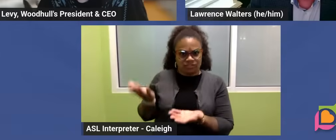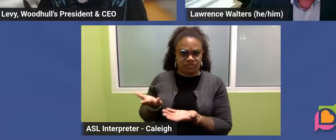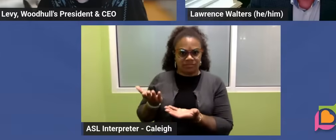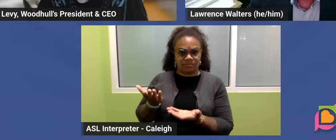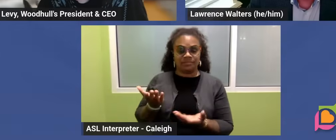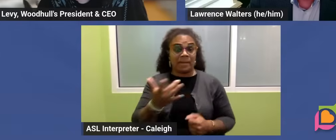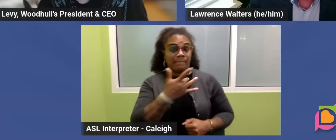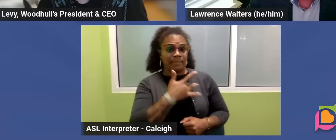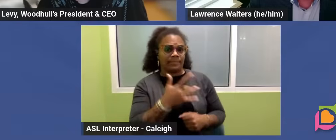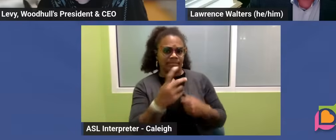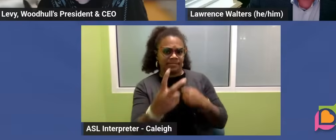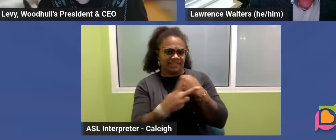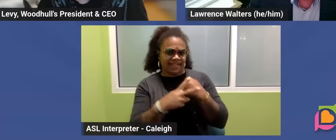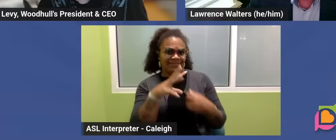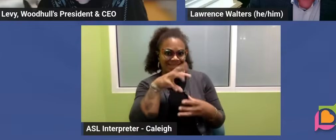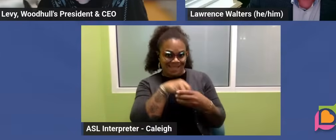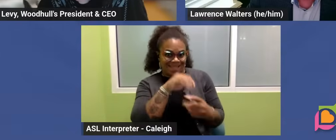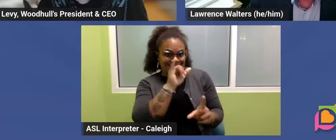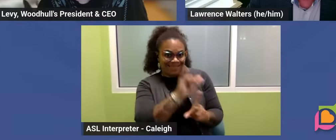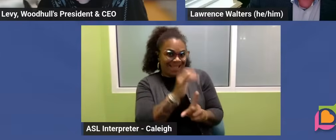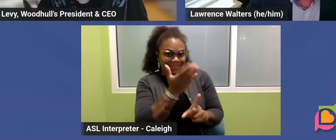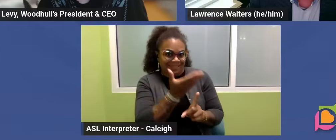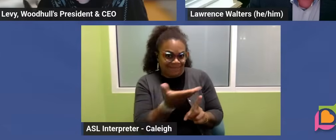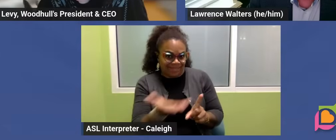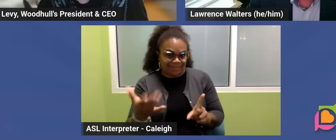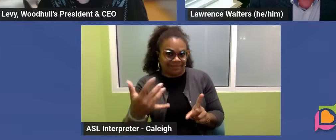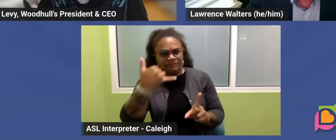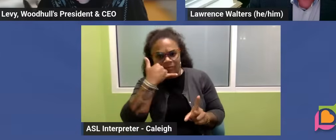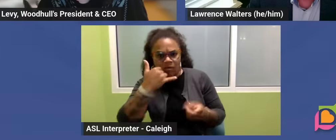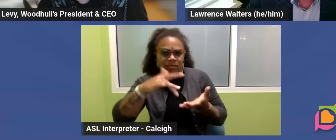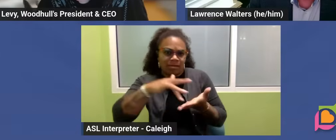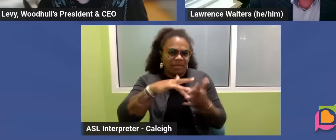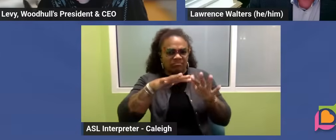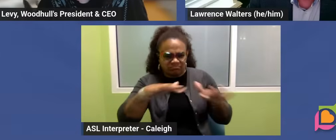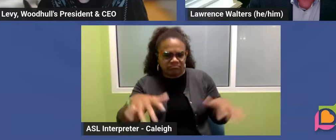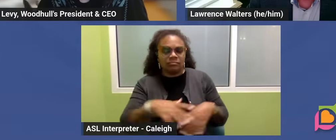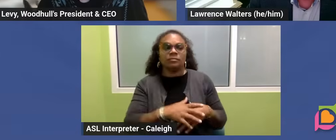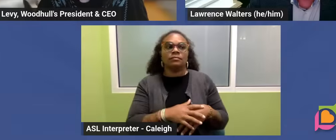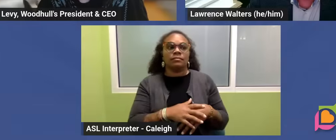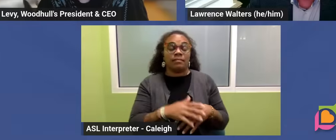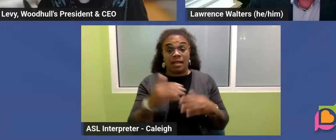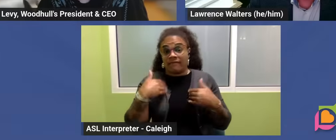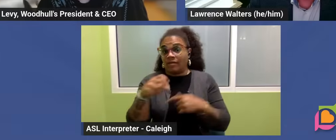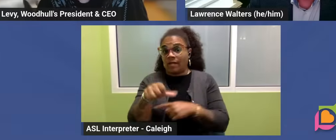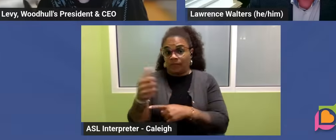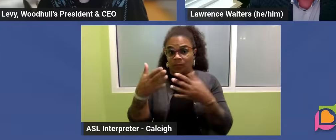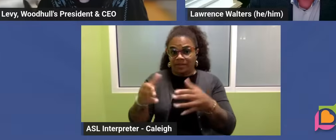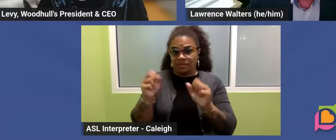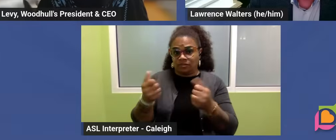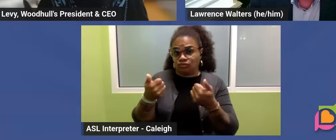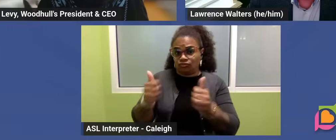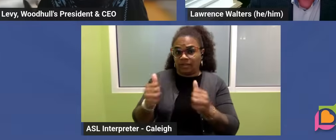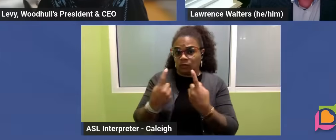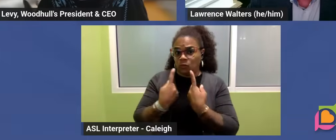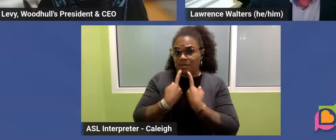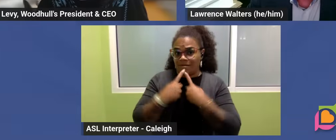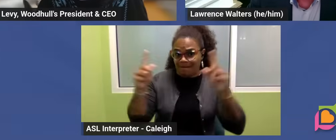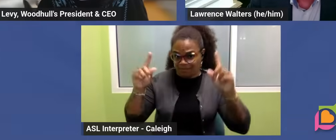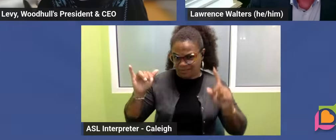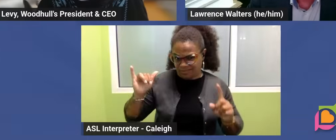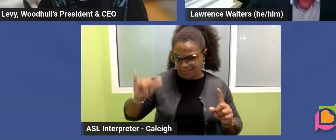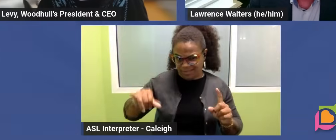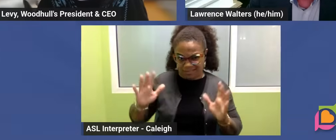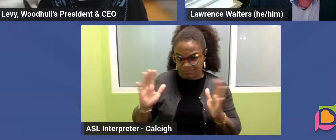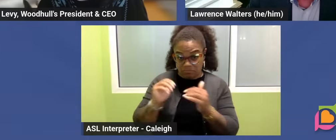locally on the device. There are other methods of trying to accomplish this, such as through the